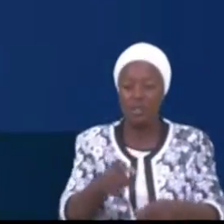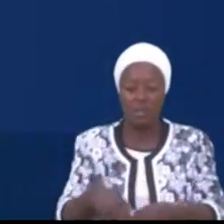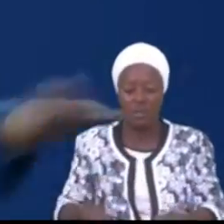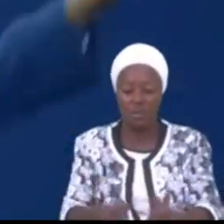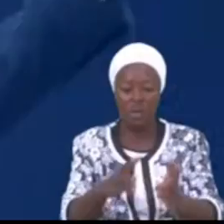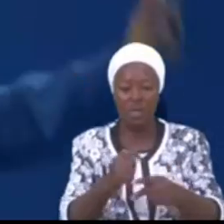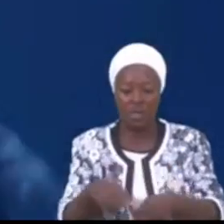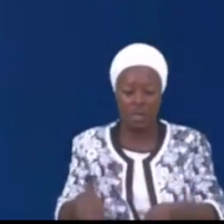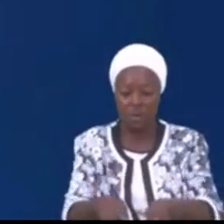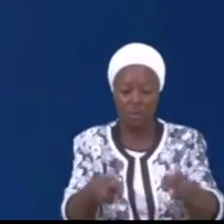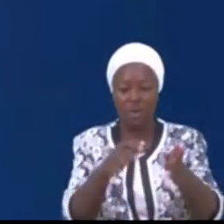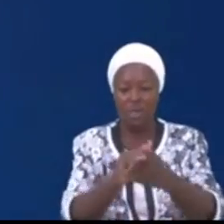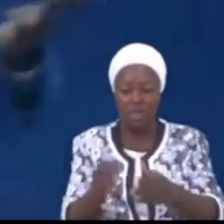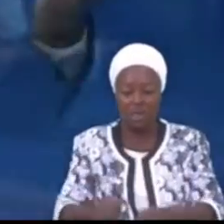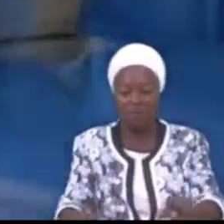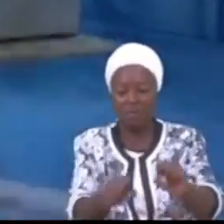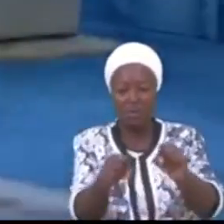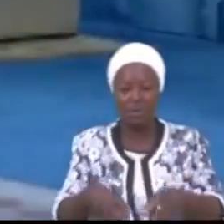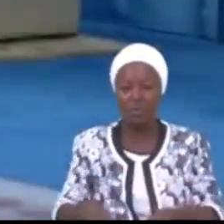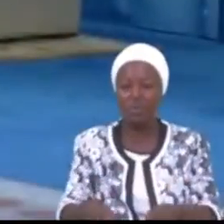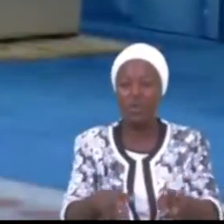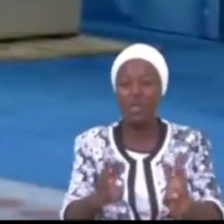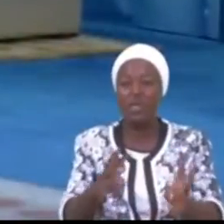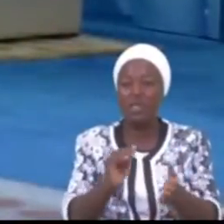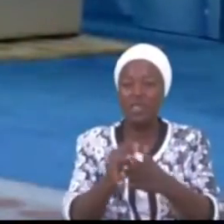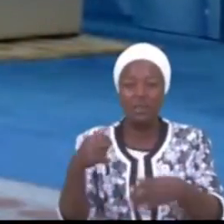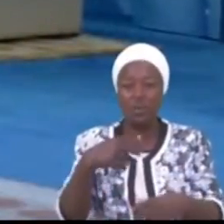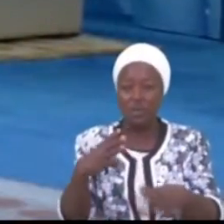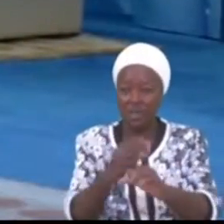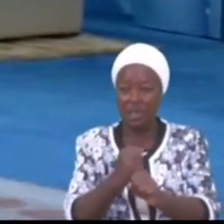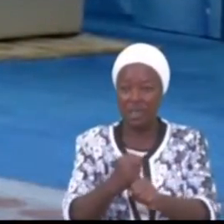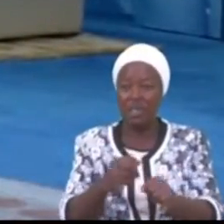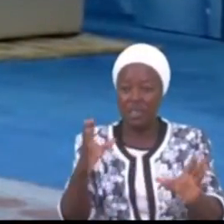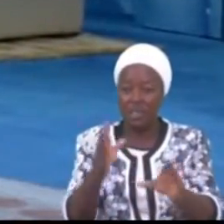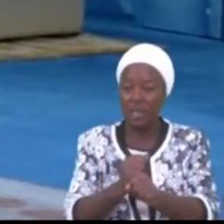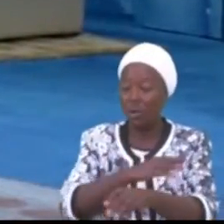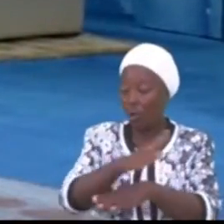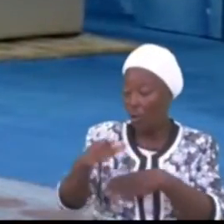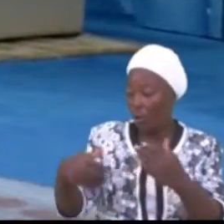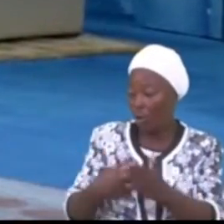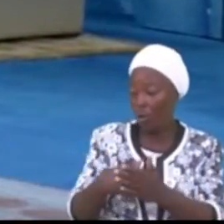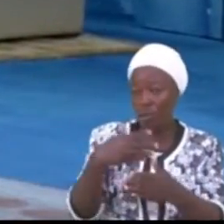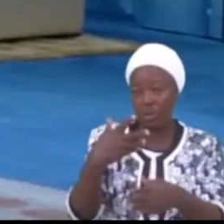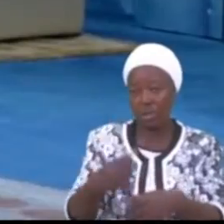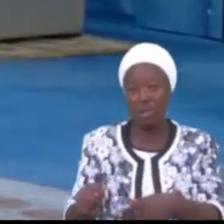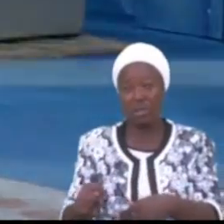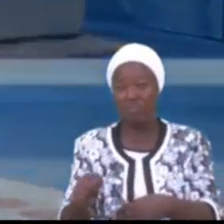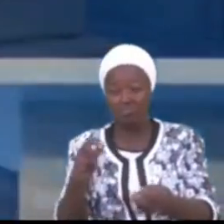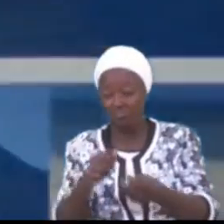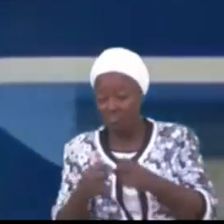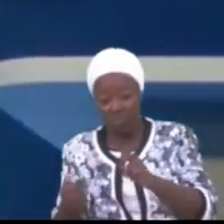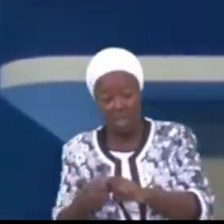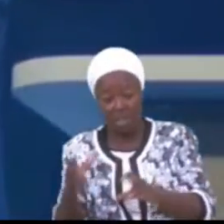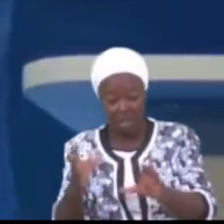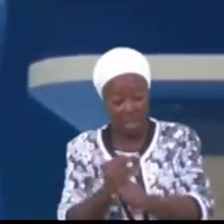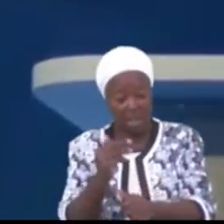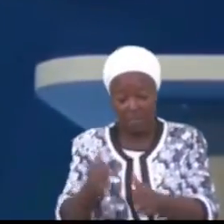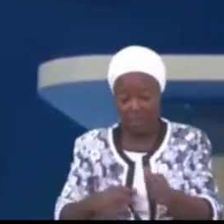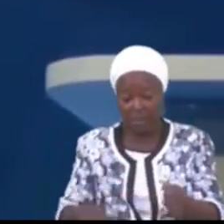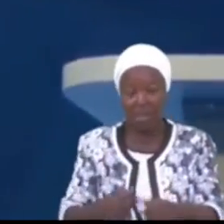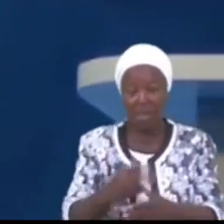the express way that we take. Take all the bumps, all the pitfalls, take everything